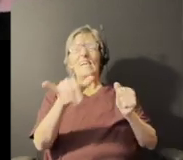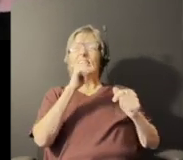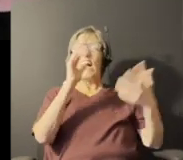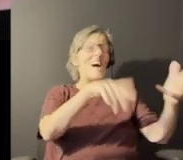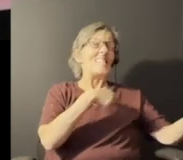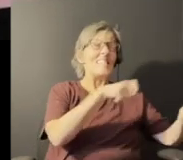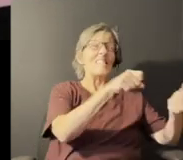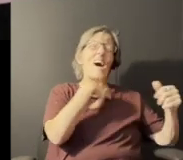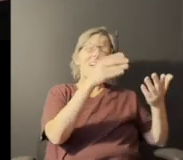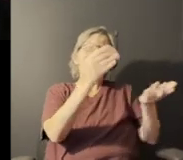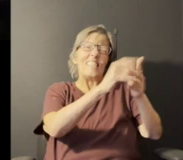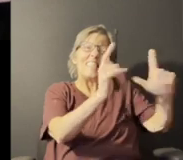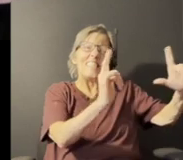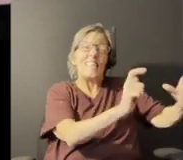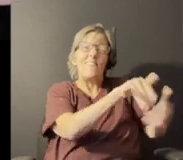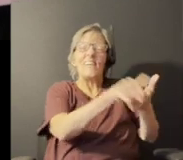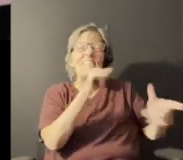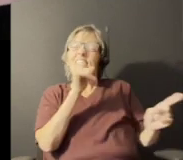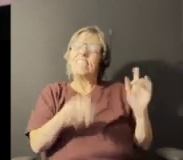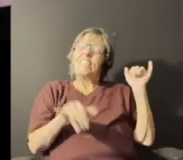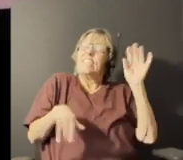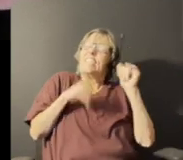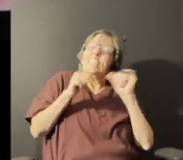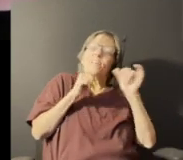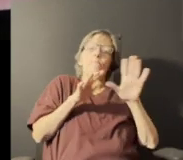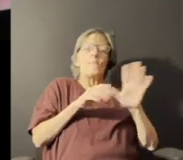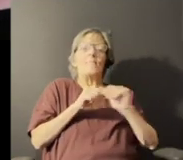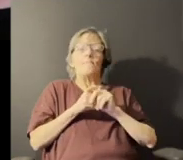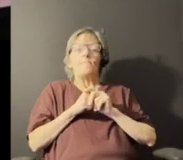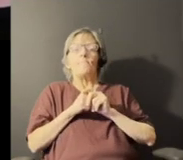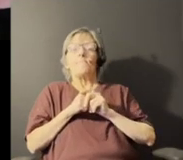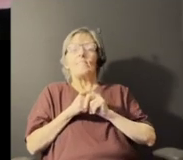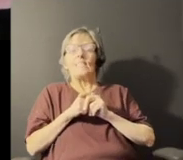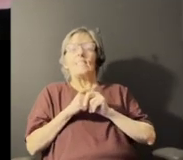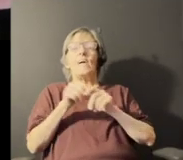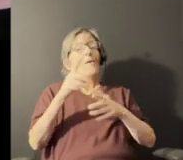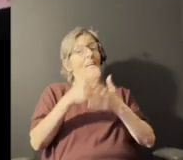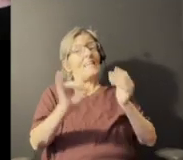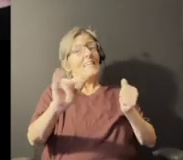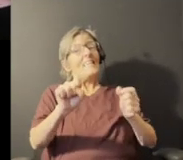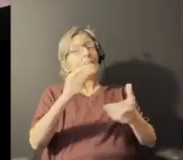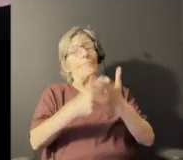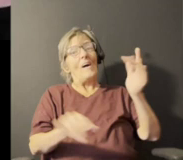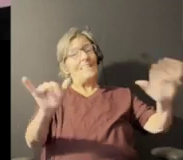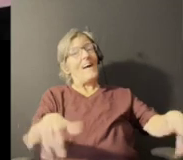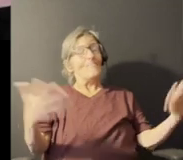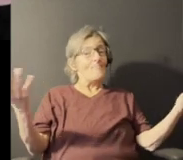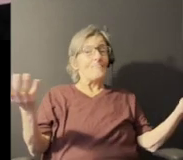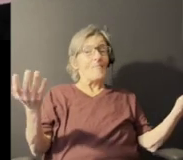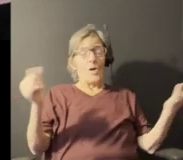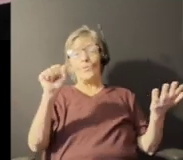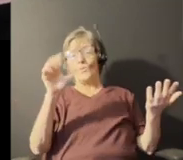that doesn't look, oh, I should reshoot that. That's not quite, you know, but it is what it is, you